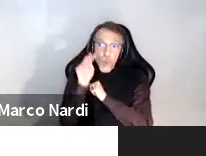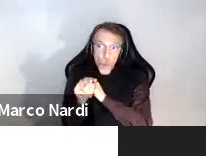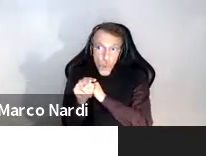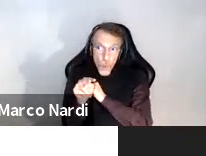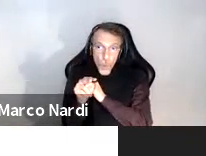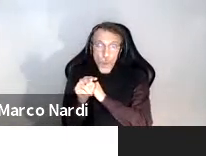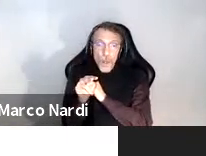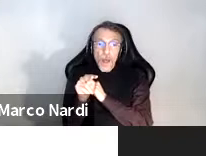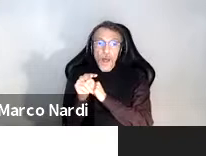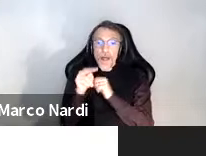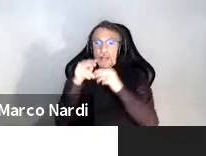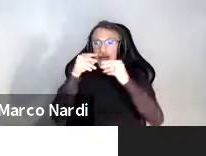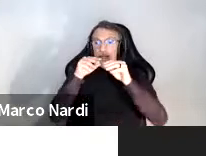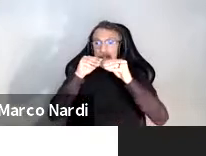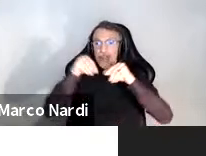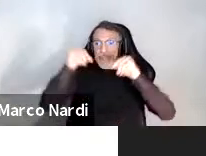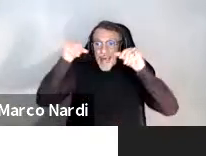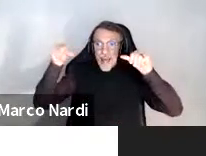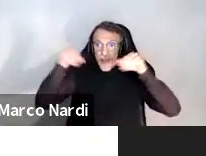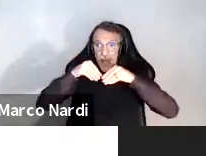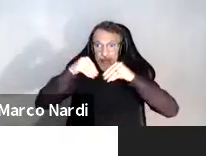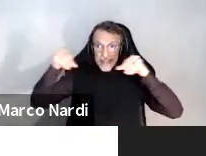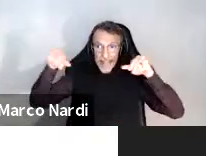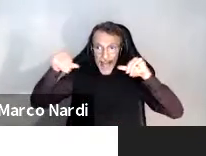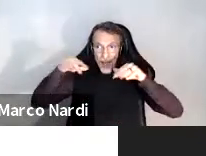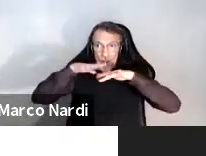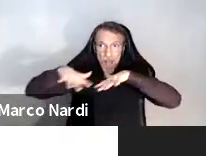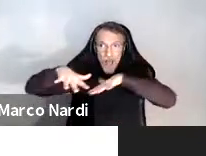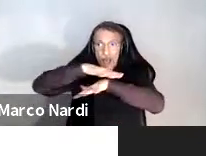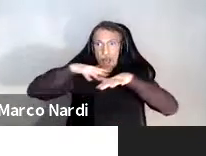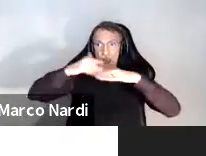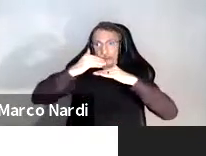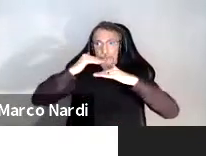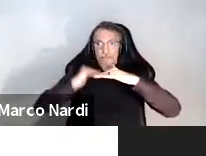the sub-Saharan African countries in the context